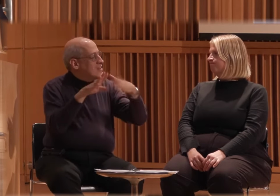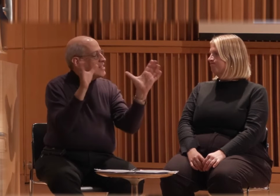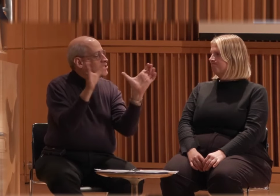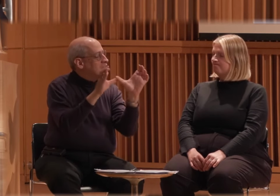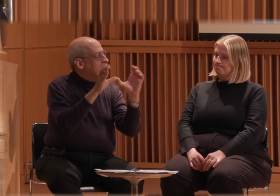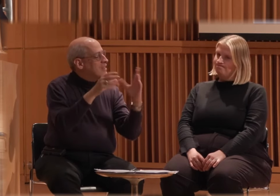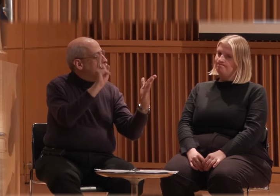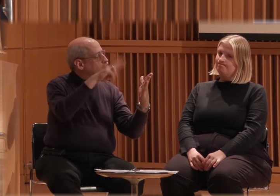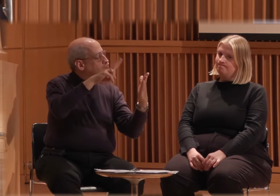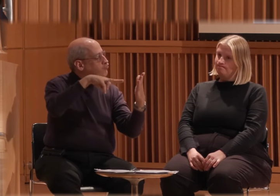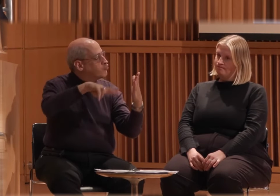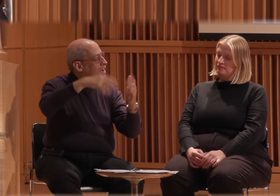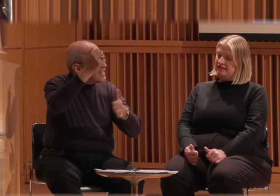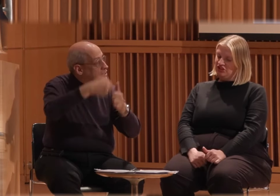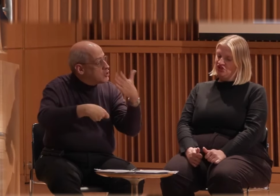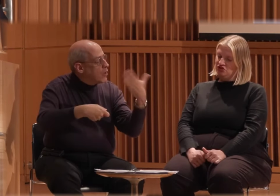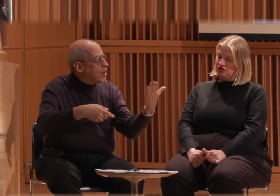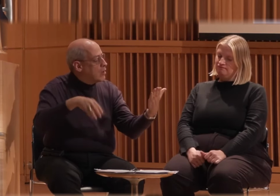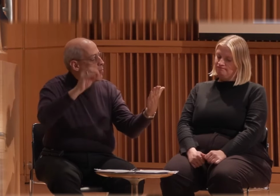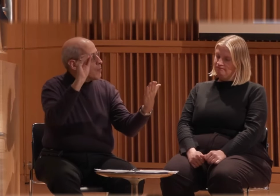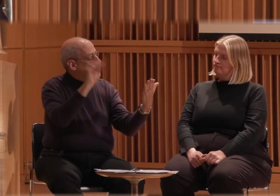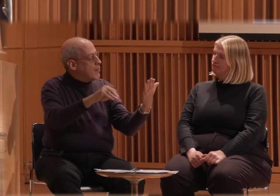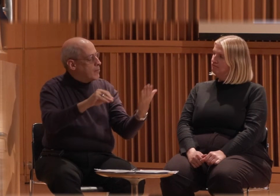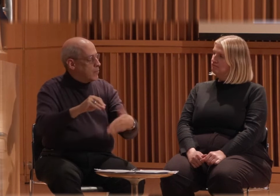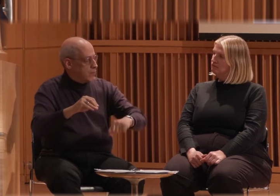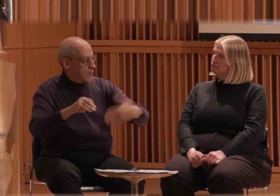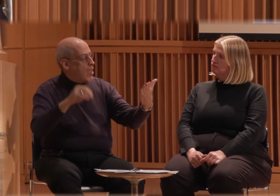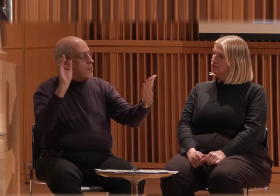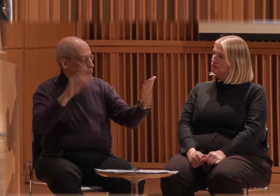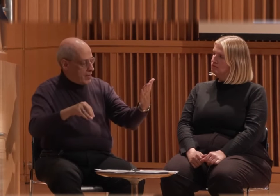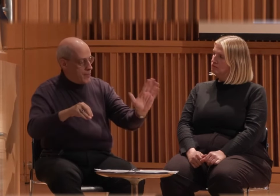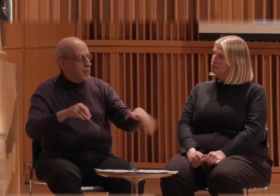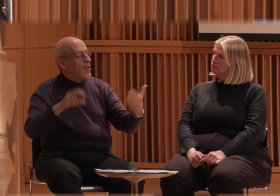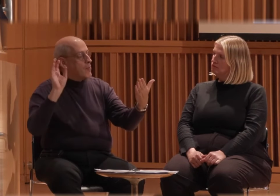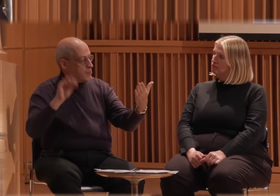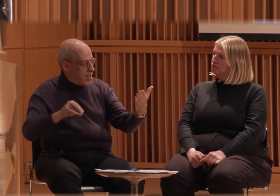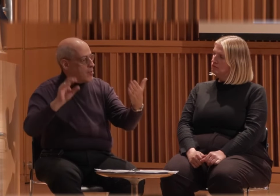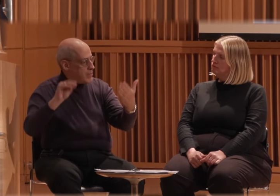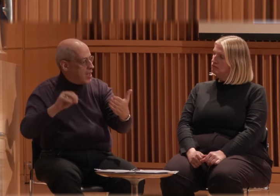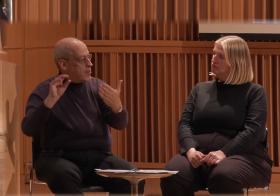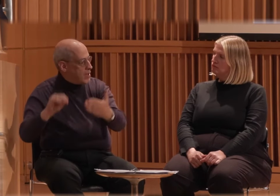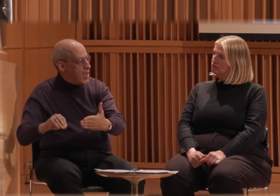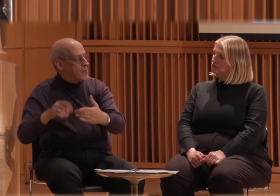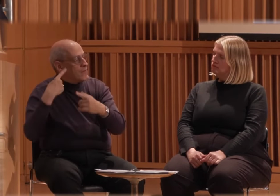certificates, and one by one, they coded every single death certificate for COVID